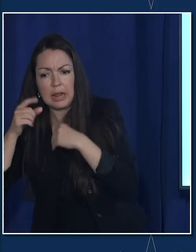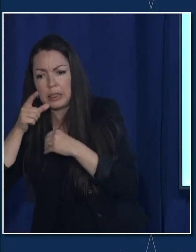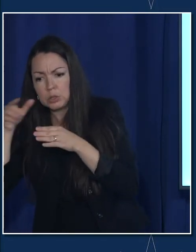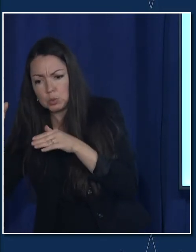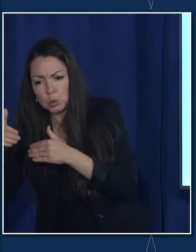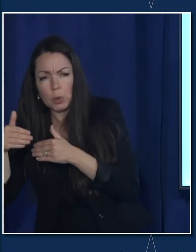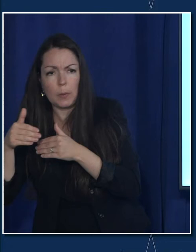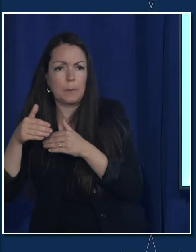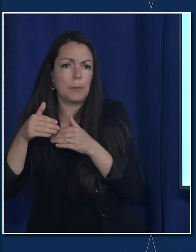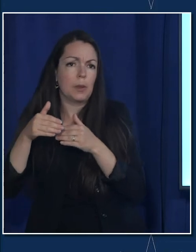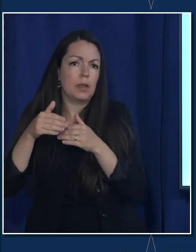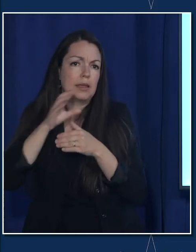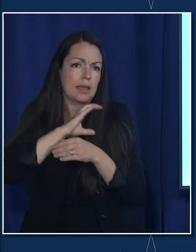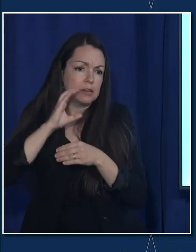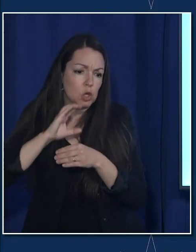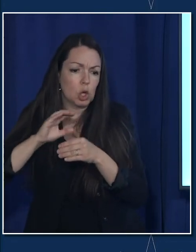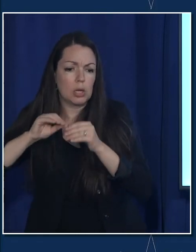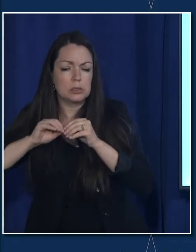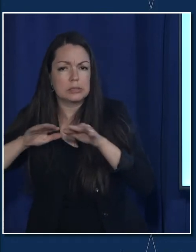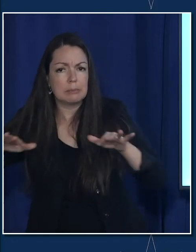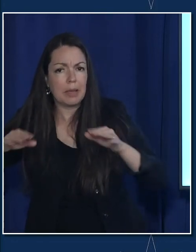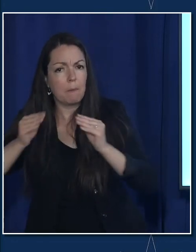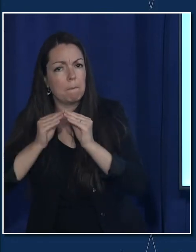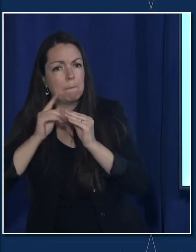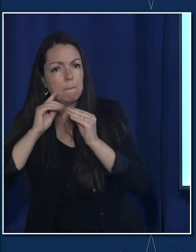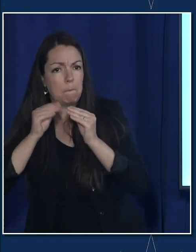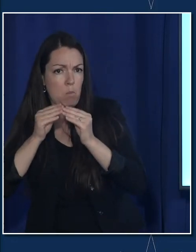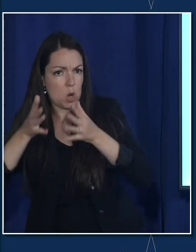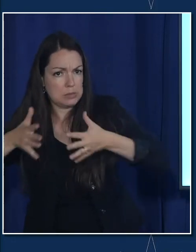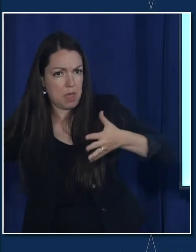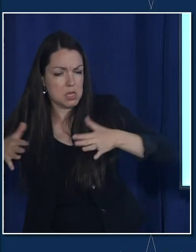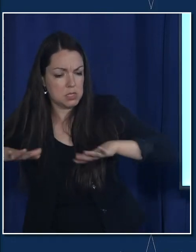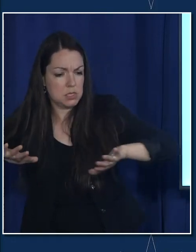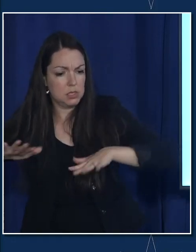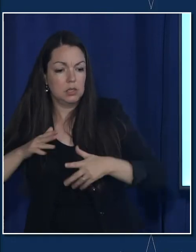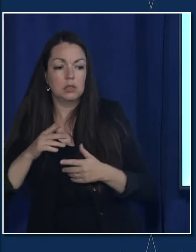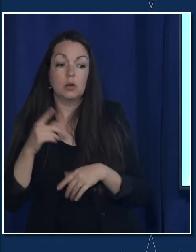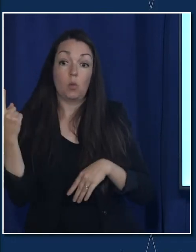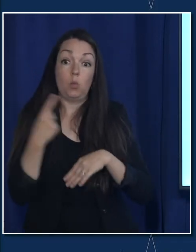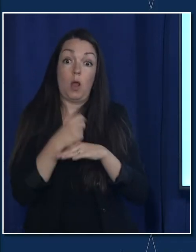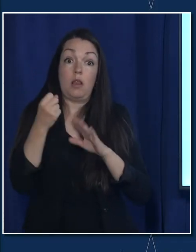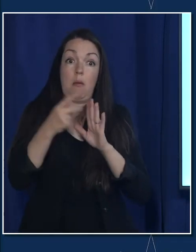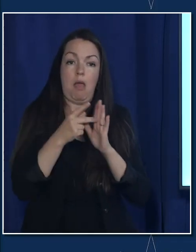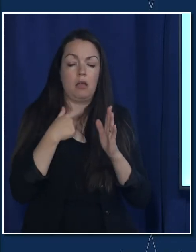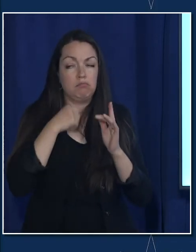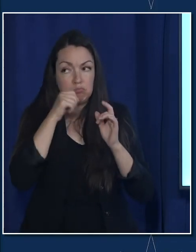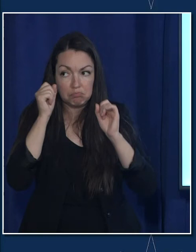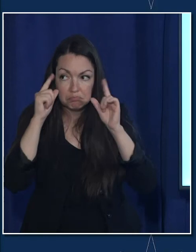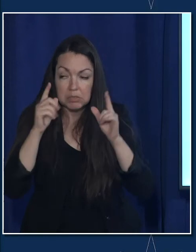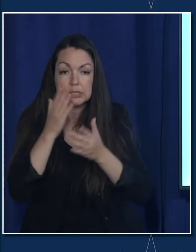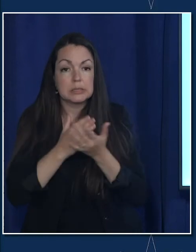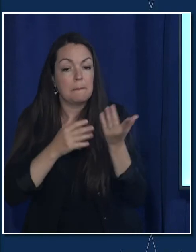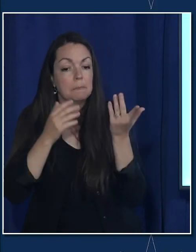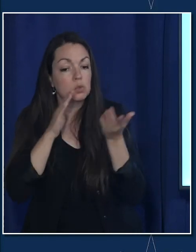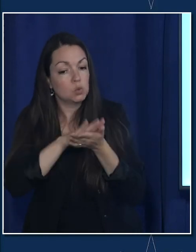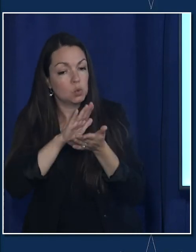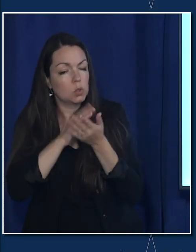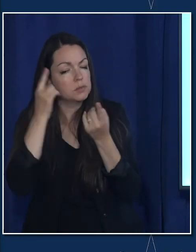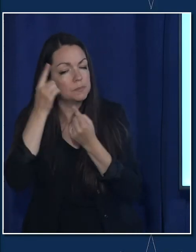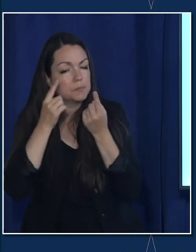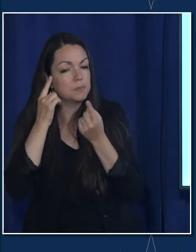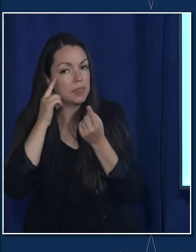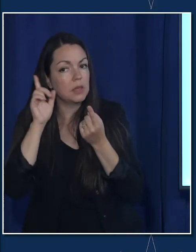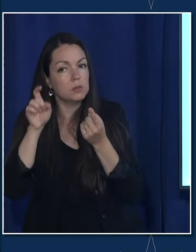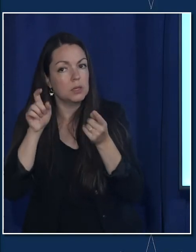cafeteria, or spacing more out where is necessary. Again, one day back, I wouldn't be surprised if there may be individual schools that may be thinking about needing to make